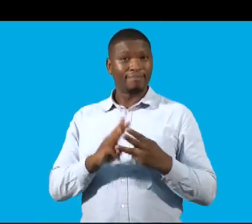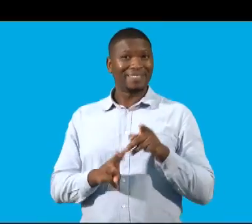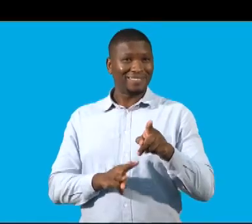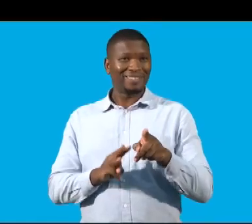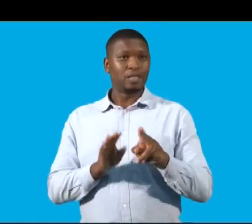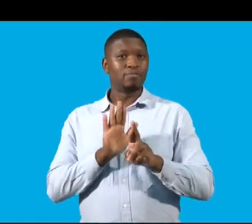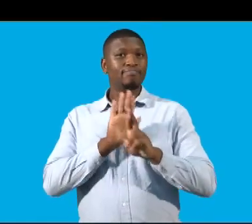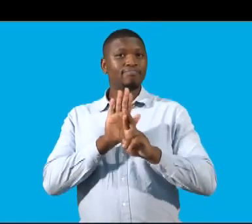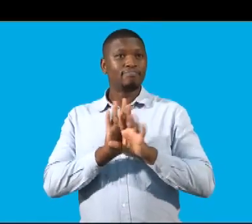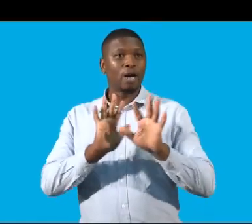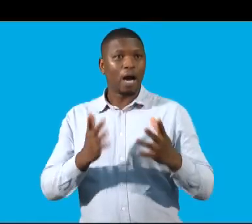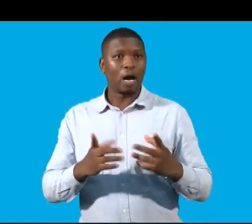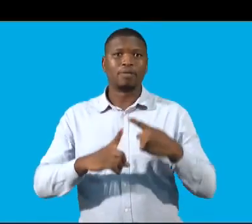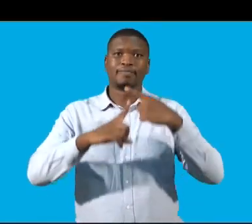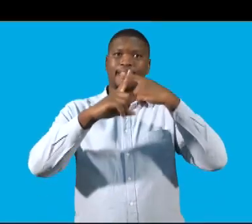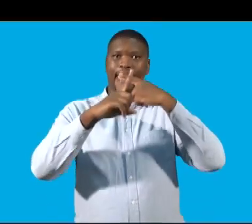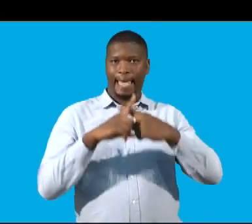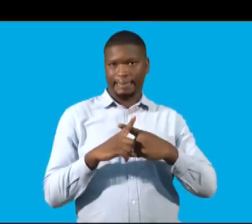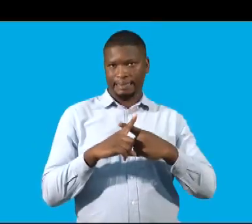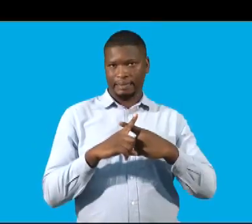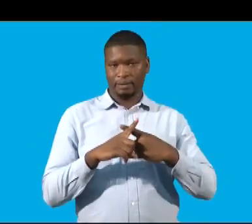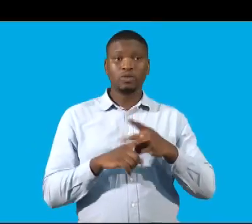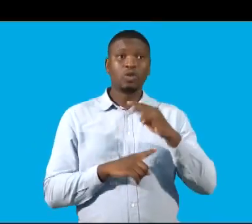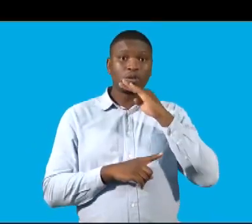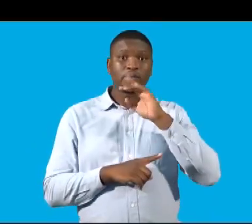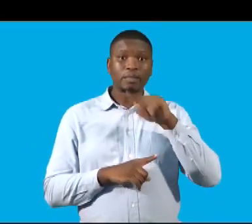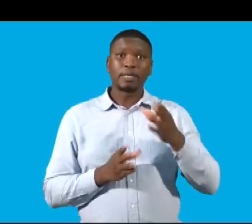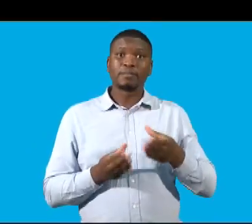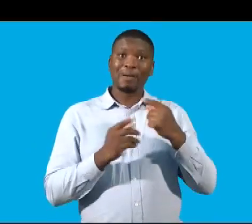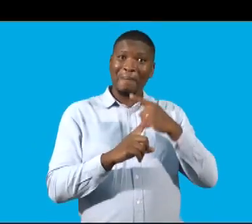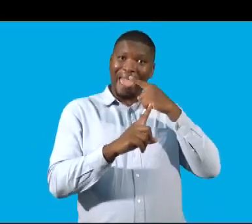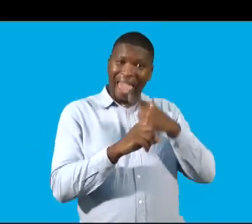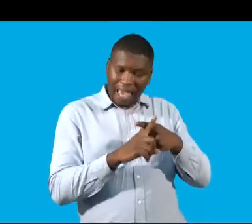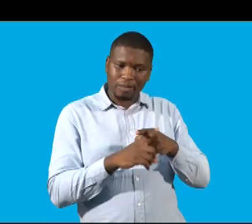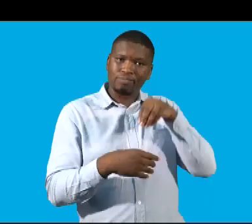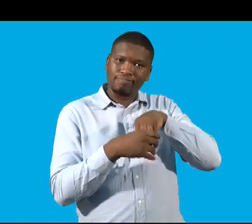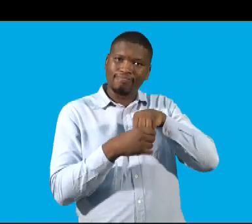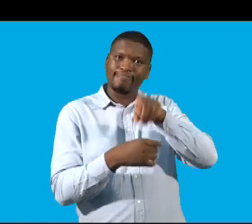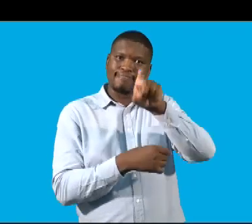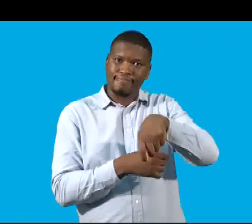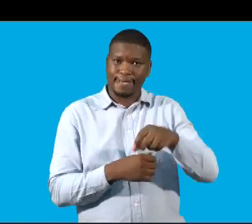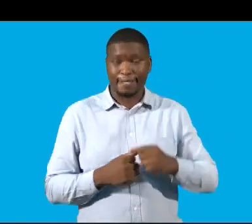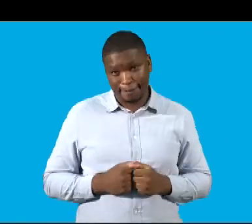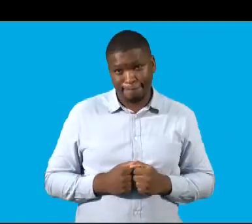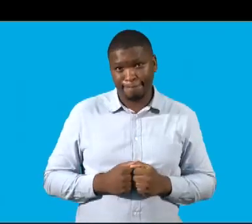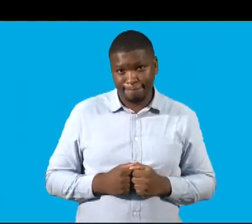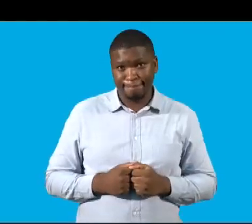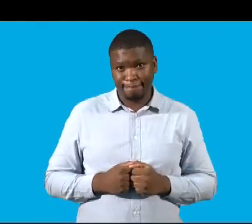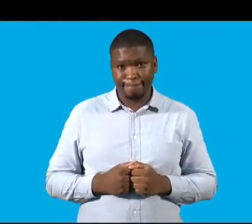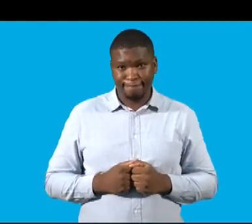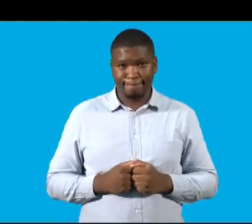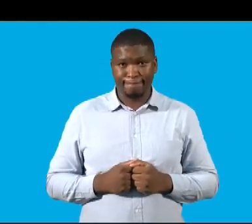monthly payments are represented by our X, which means now we need to look at those formulas that have X in